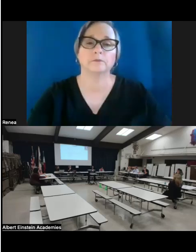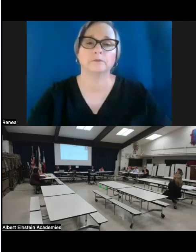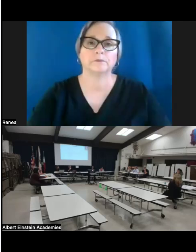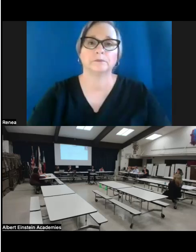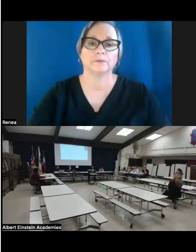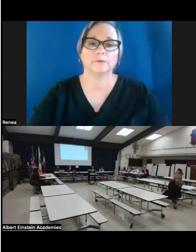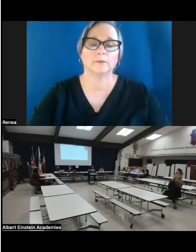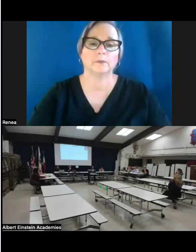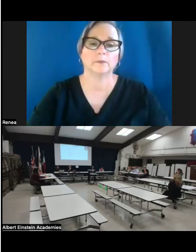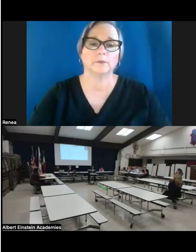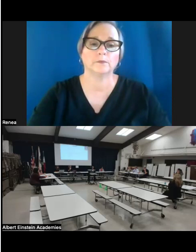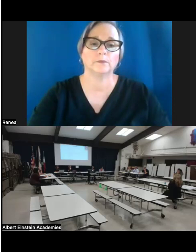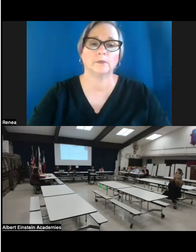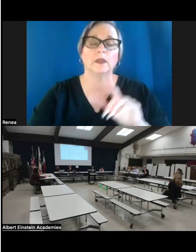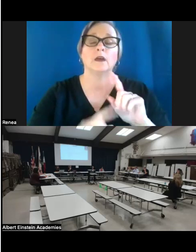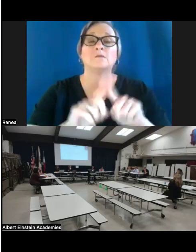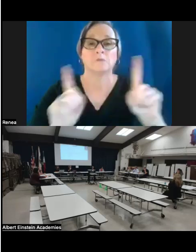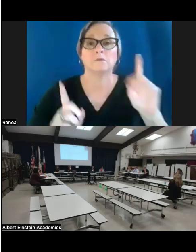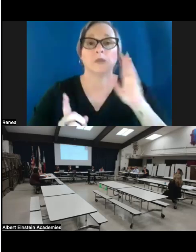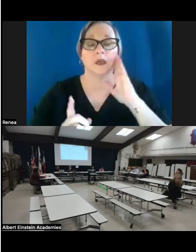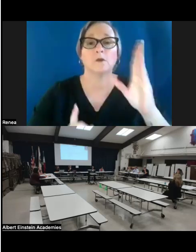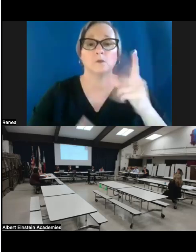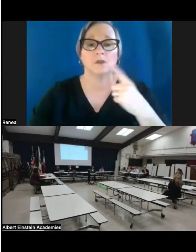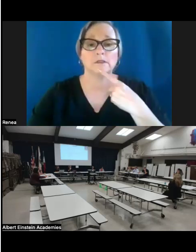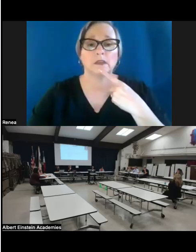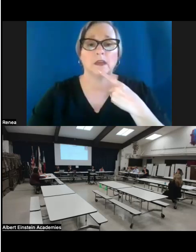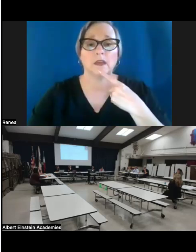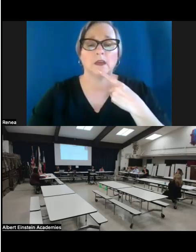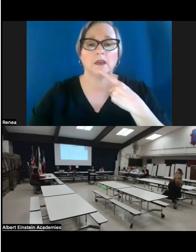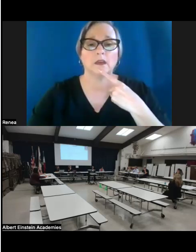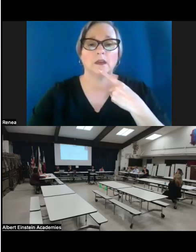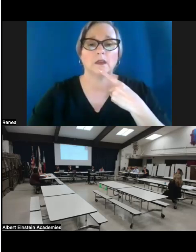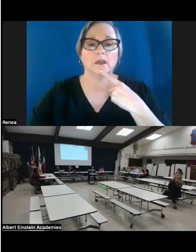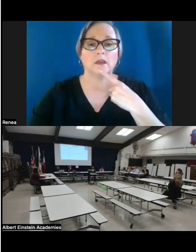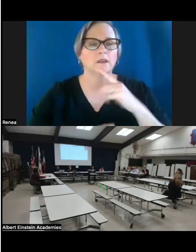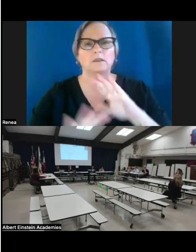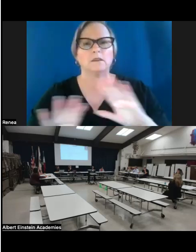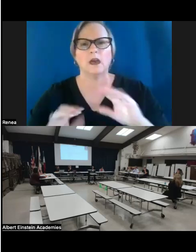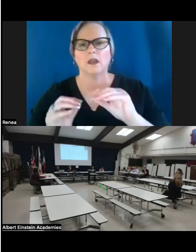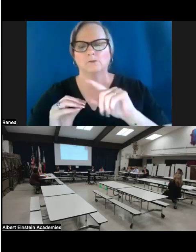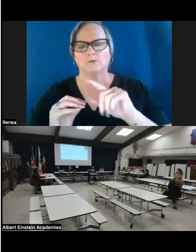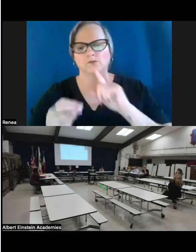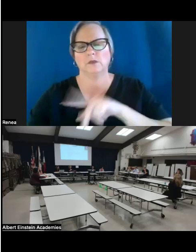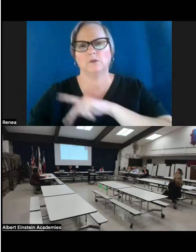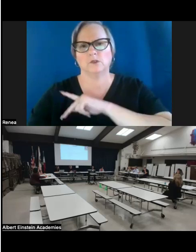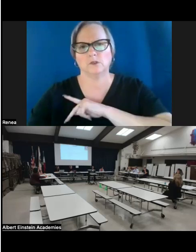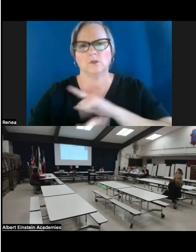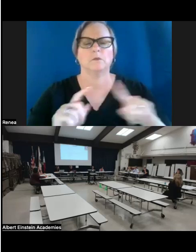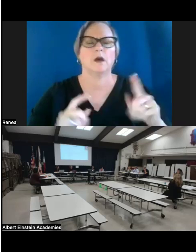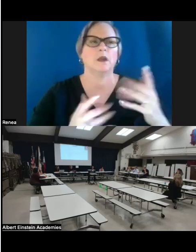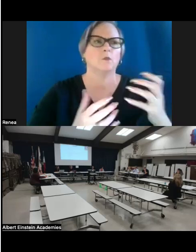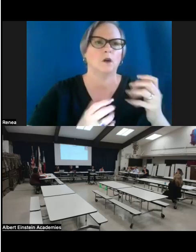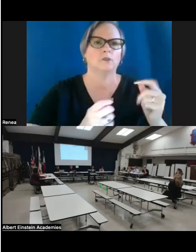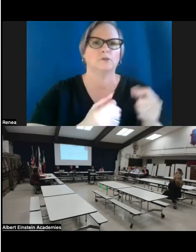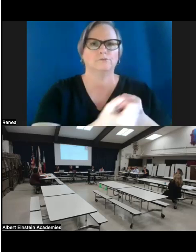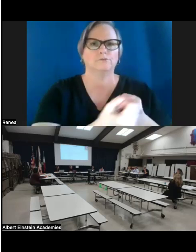But I will say, and not on a personal note, on a more objective note, to echo what SWR